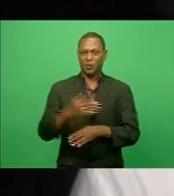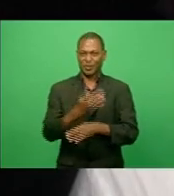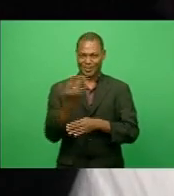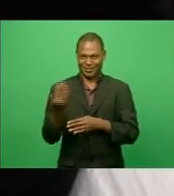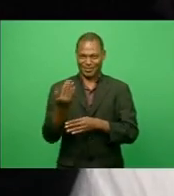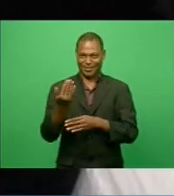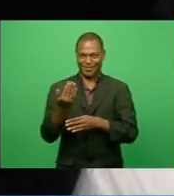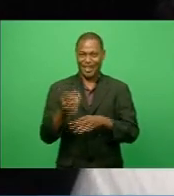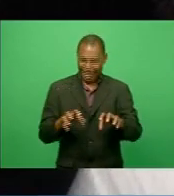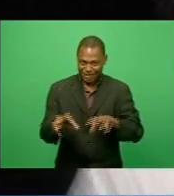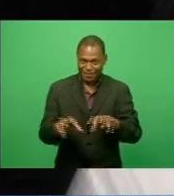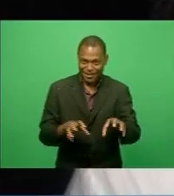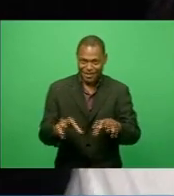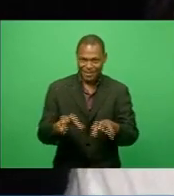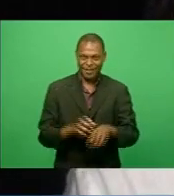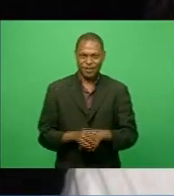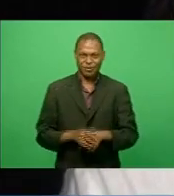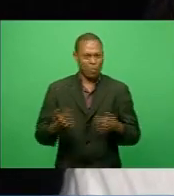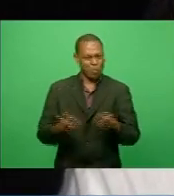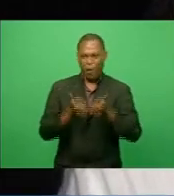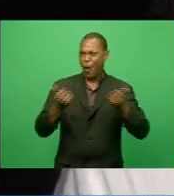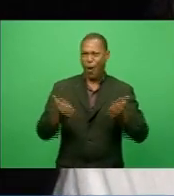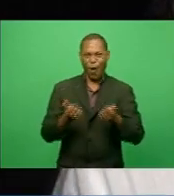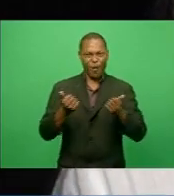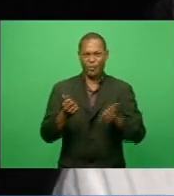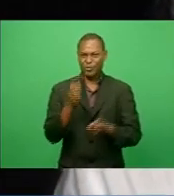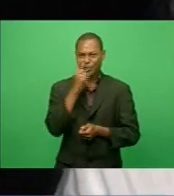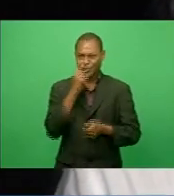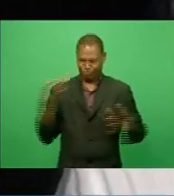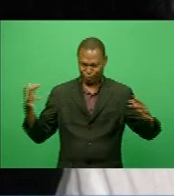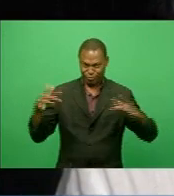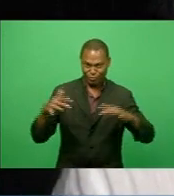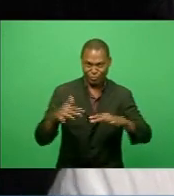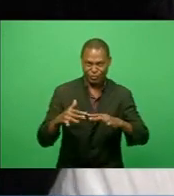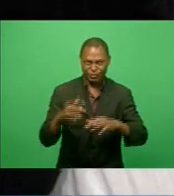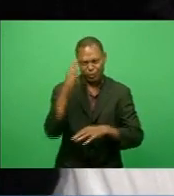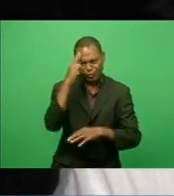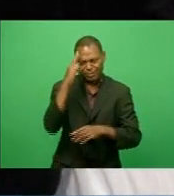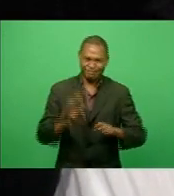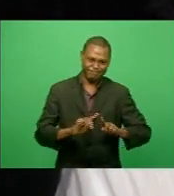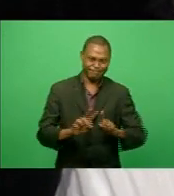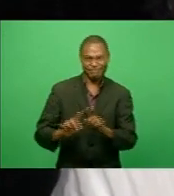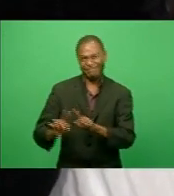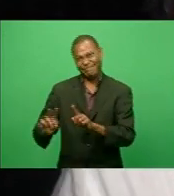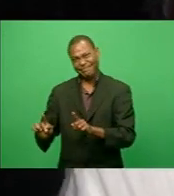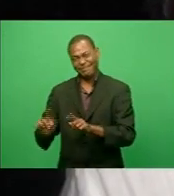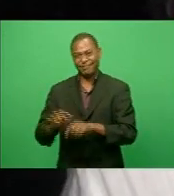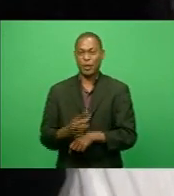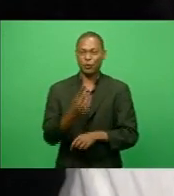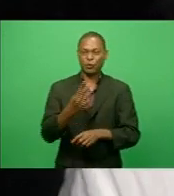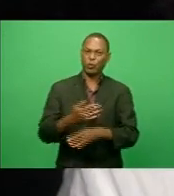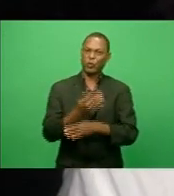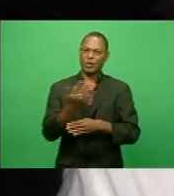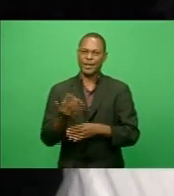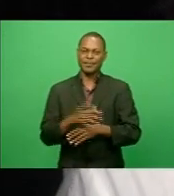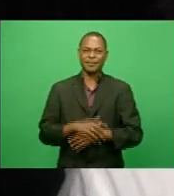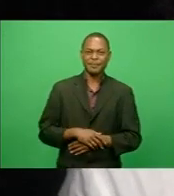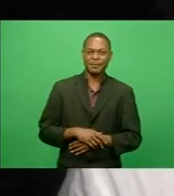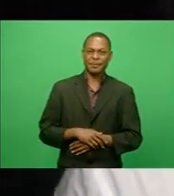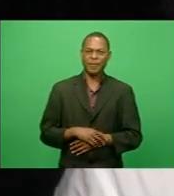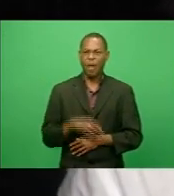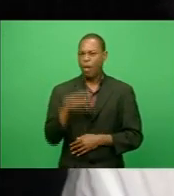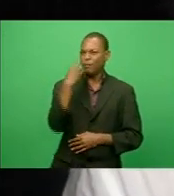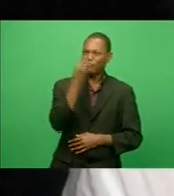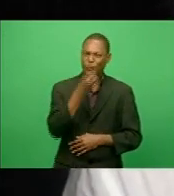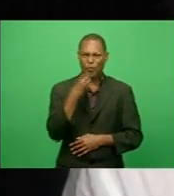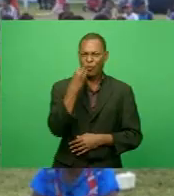been lots and lots of people, and they've come here for different reasons. But at the end of the day, for whatever reason they came here, whether it was for entertainment or the food